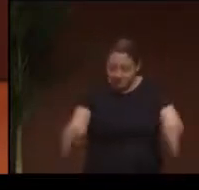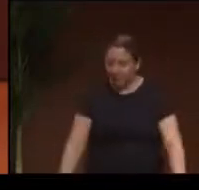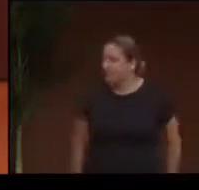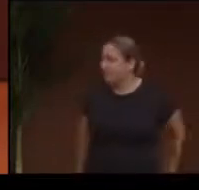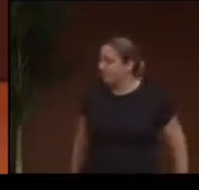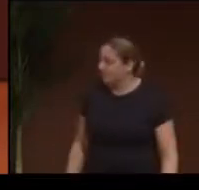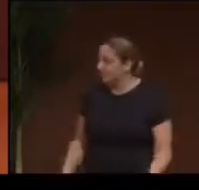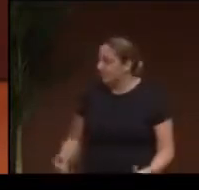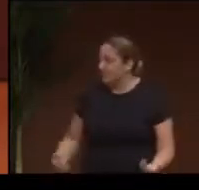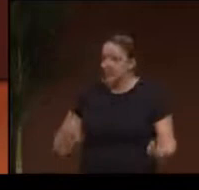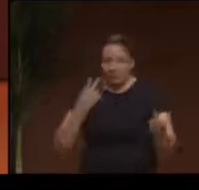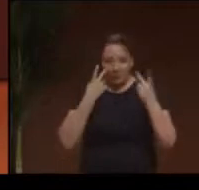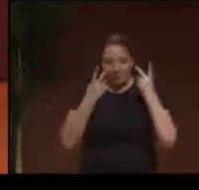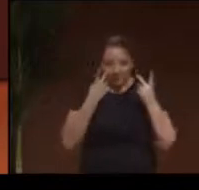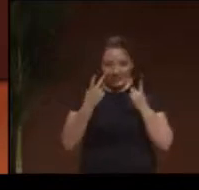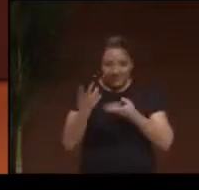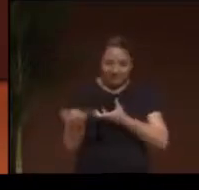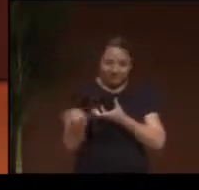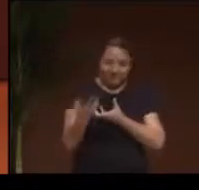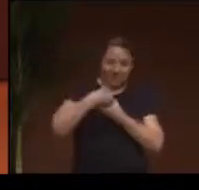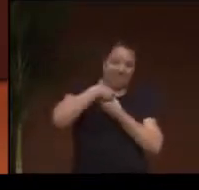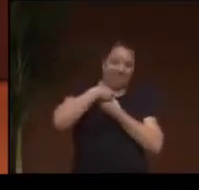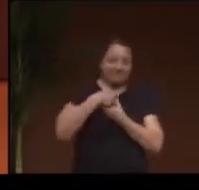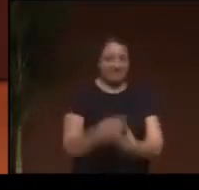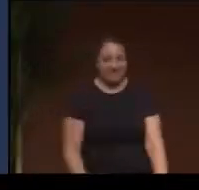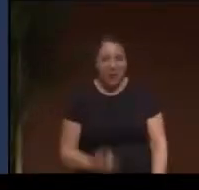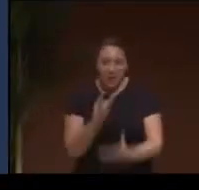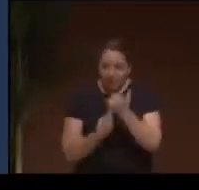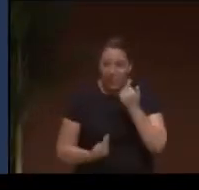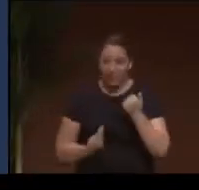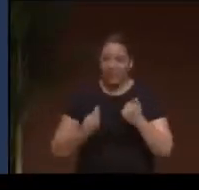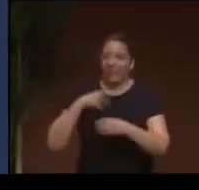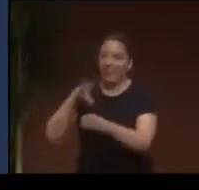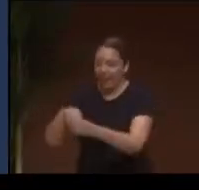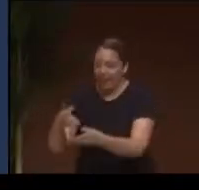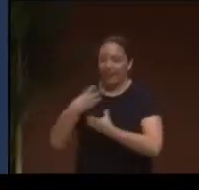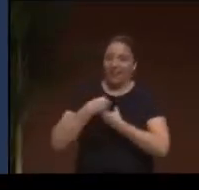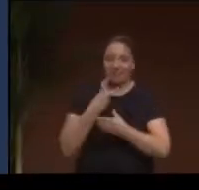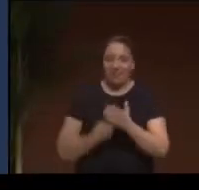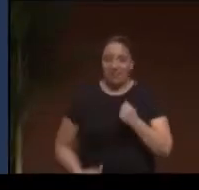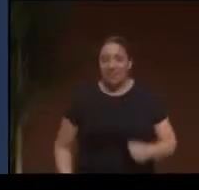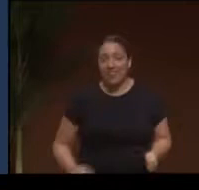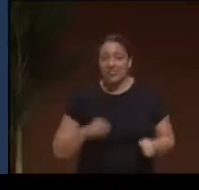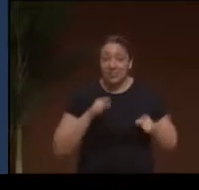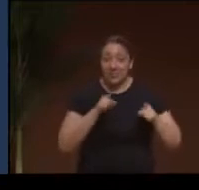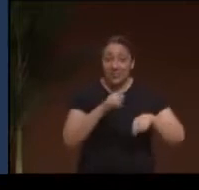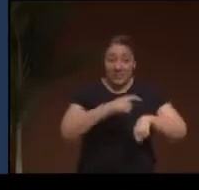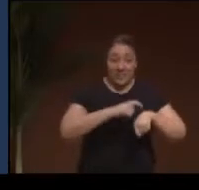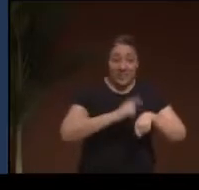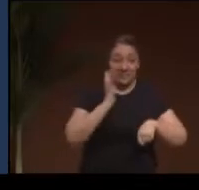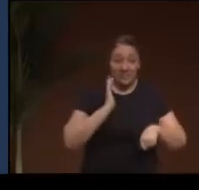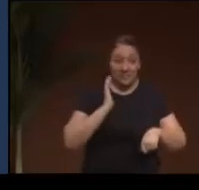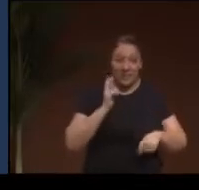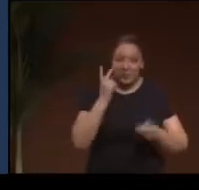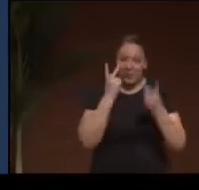So as you can see, the appropriation was both ways. So, but during that time, in the power time, you know, you would always hear this,